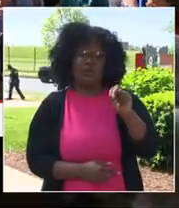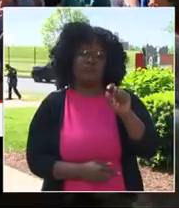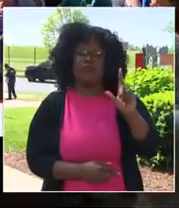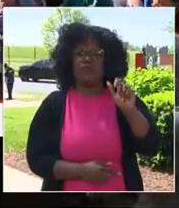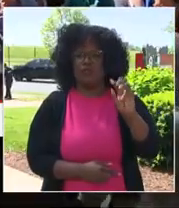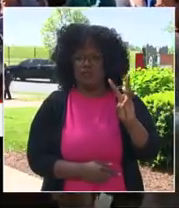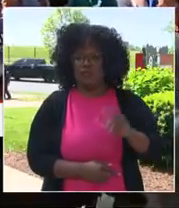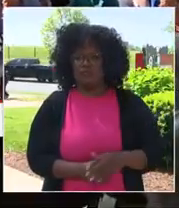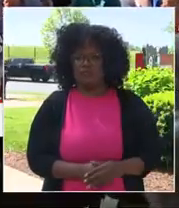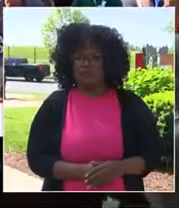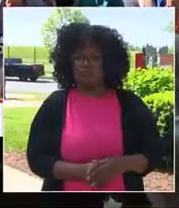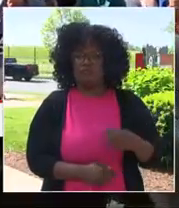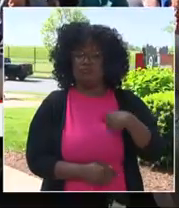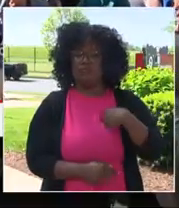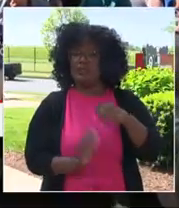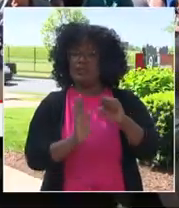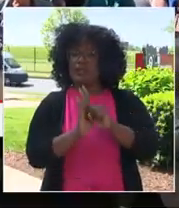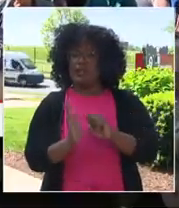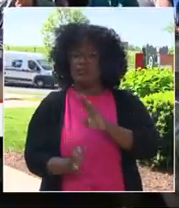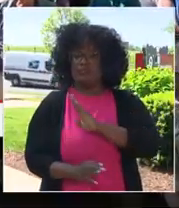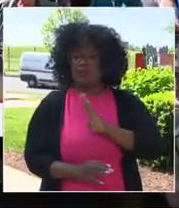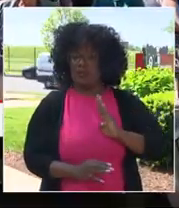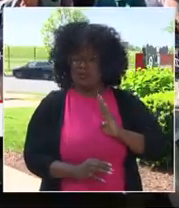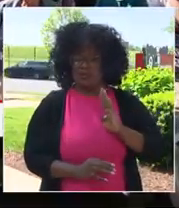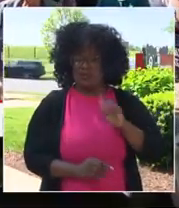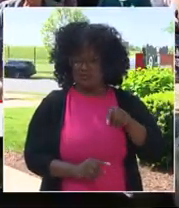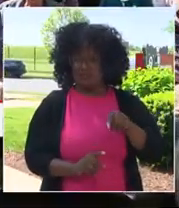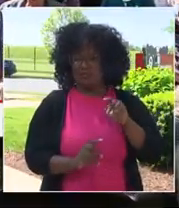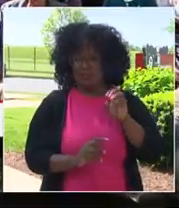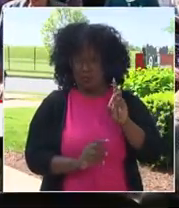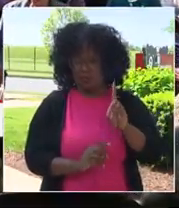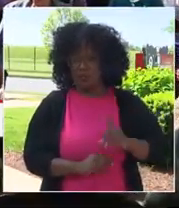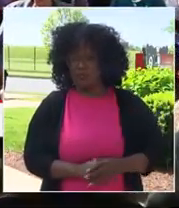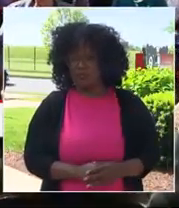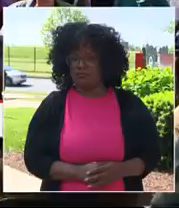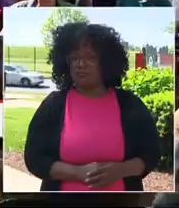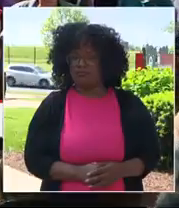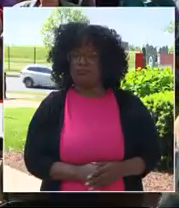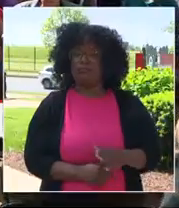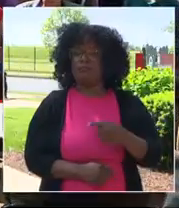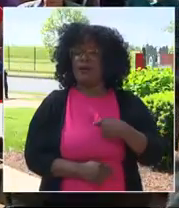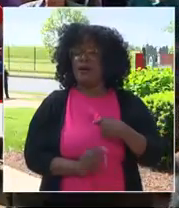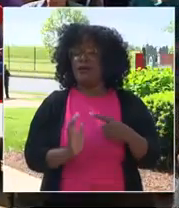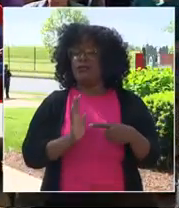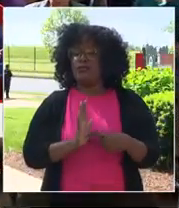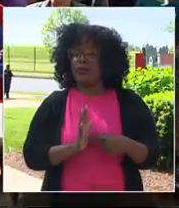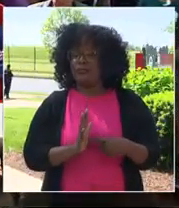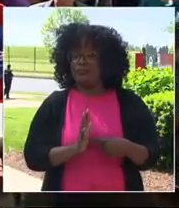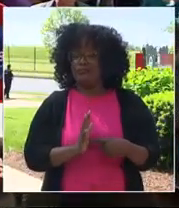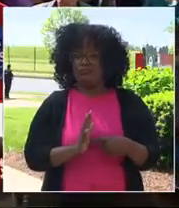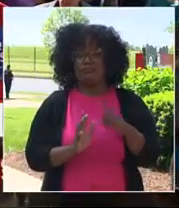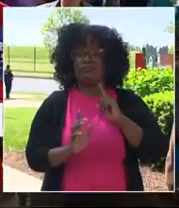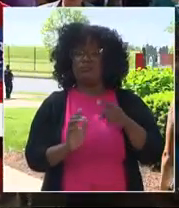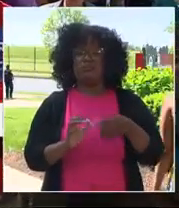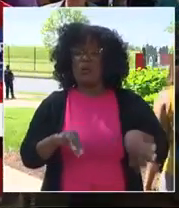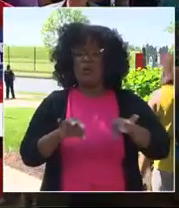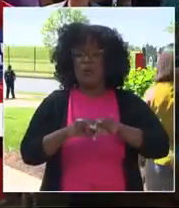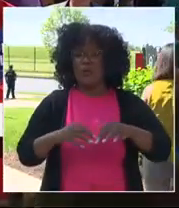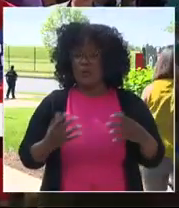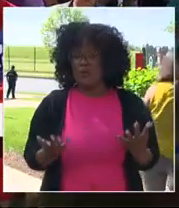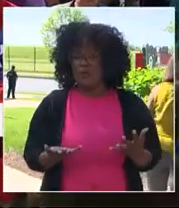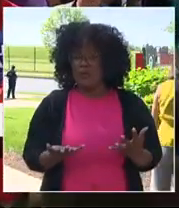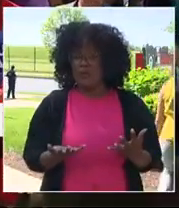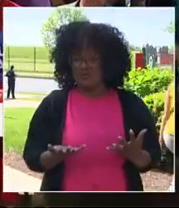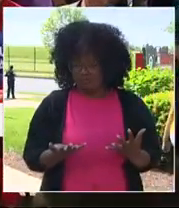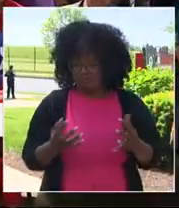representative on the DC State Board of Education. But I am here in the most important capacity of all as Abria's mom. Abria, can we